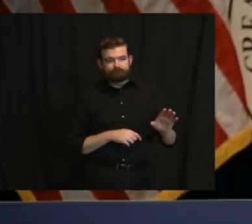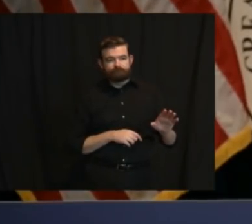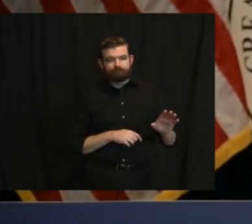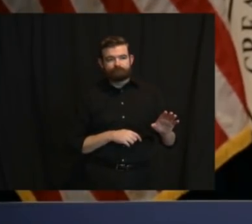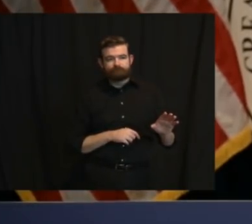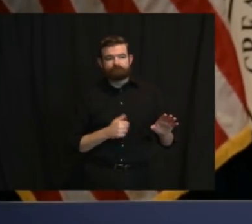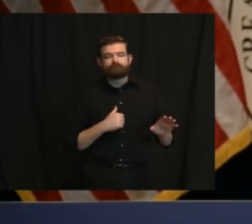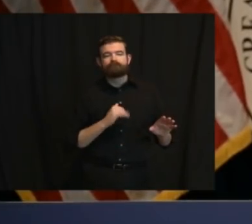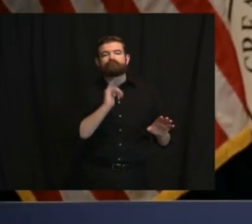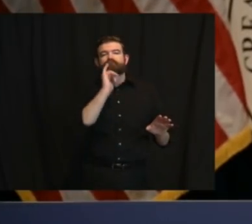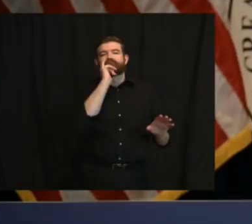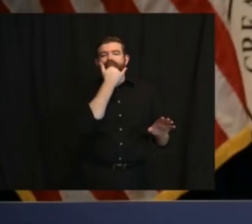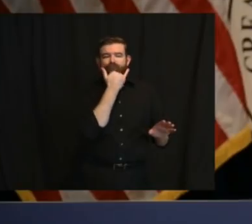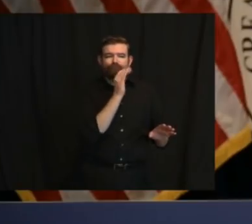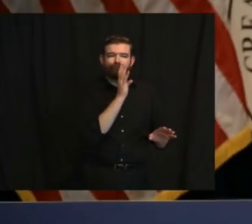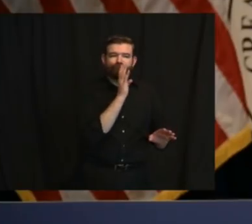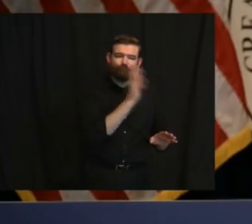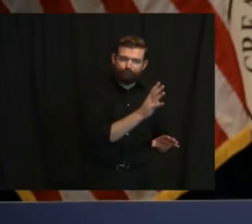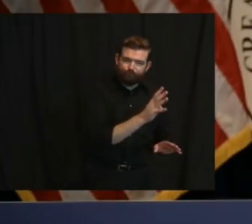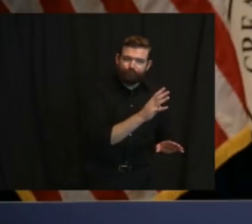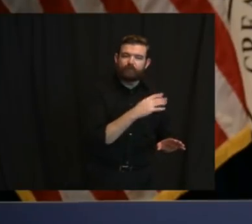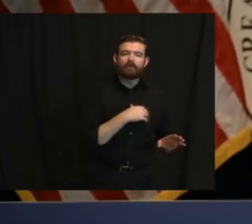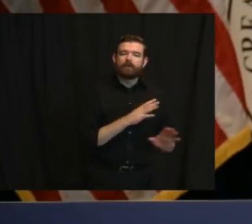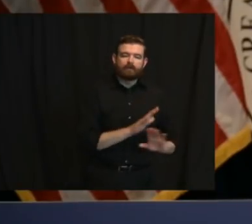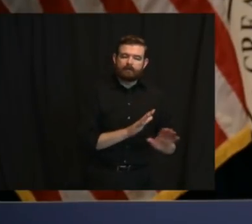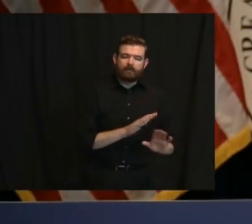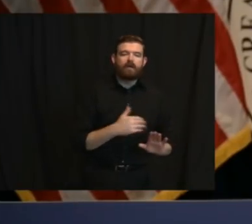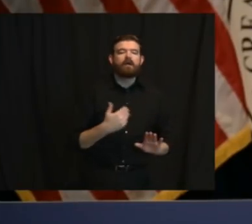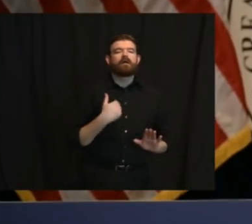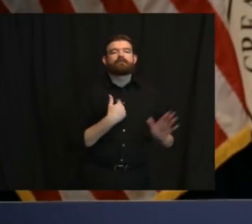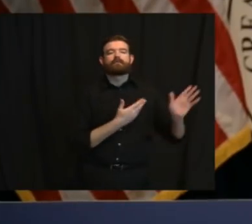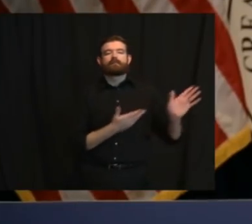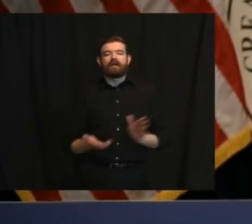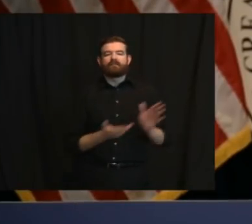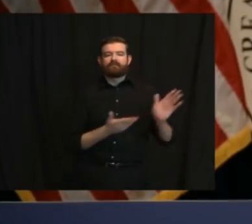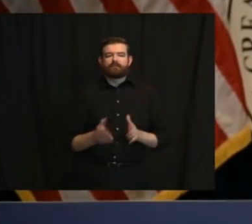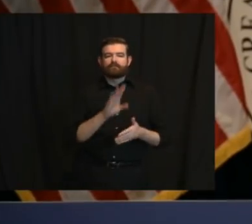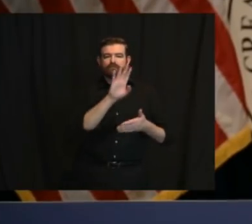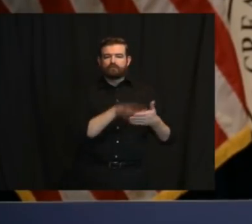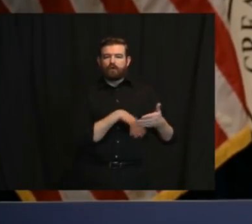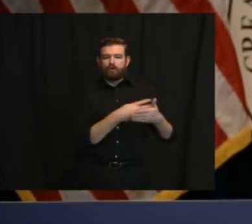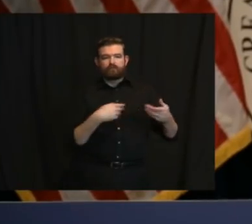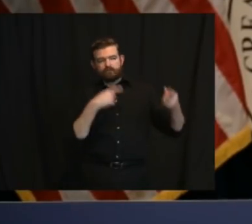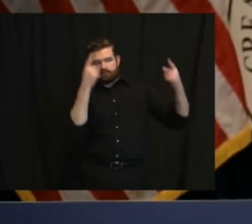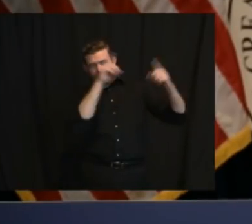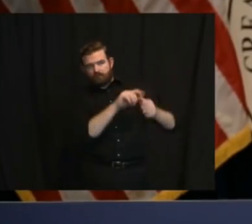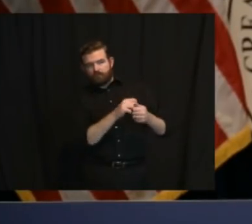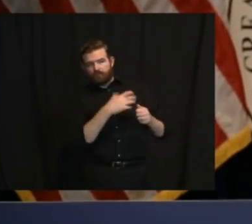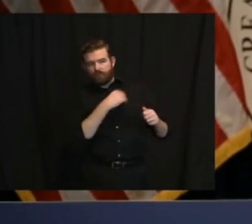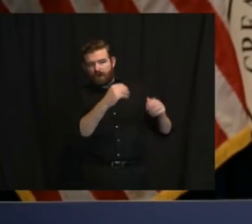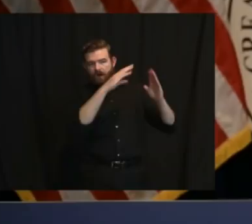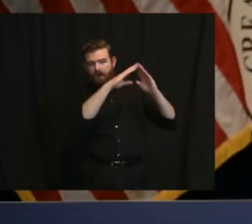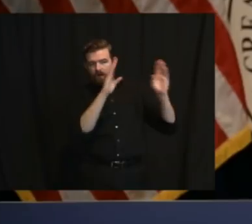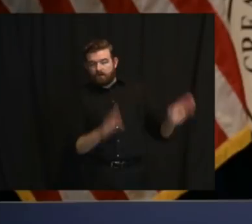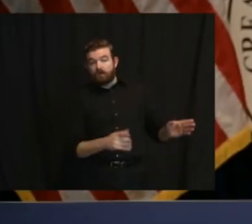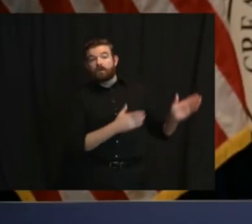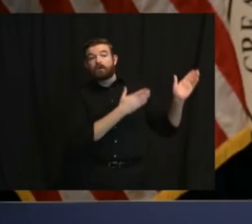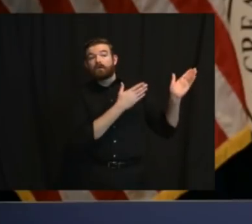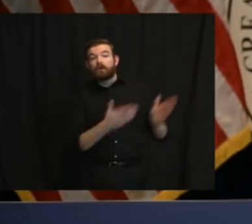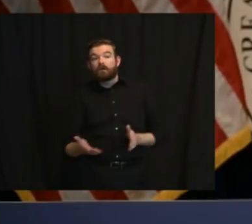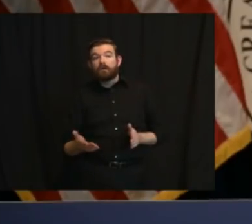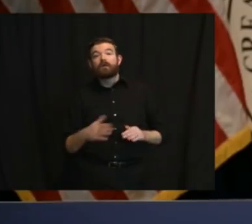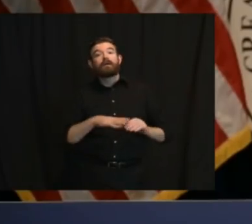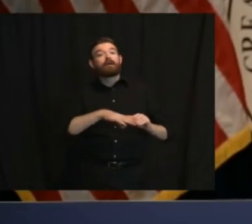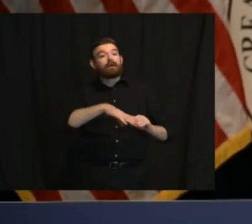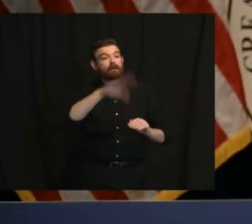agreed upon at the White House, and they are delivering at least, if not more, than they had promised at the rates of